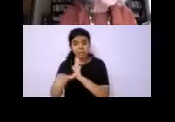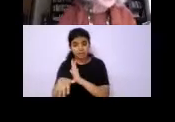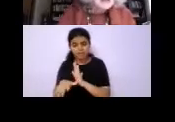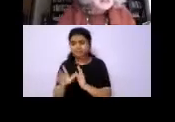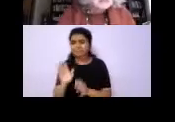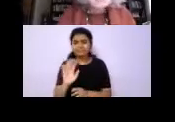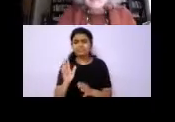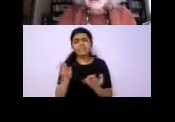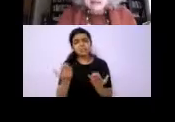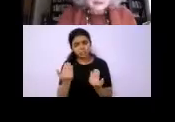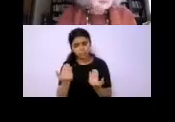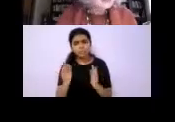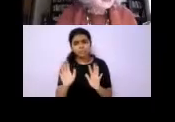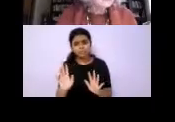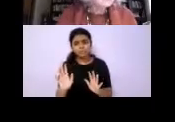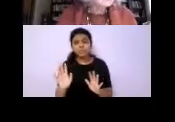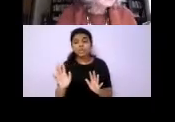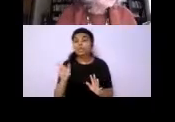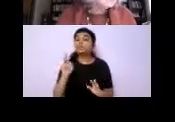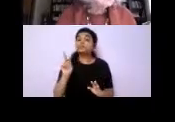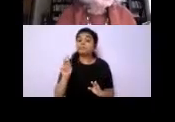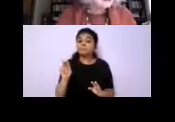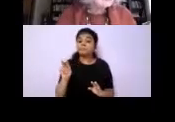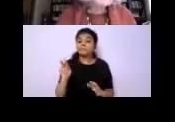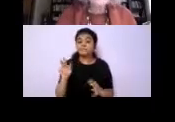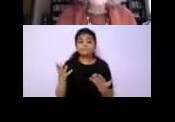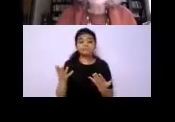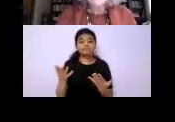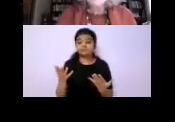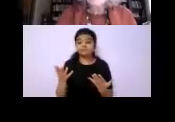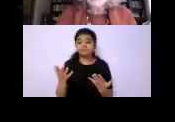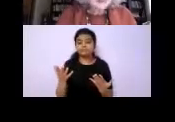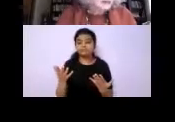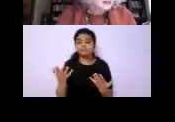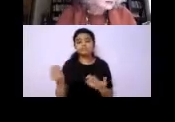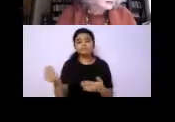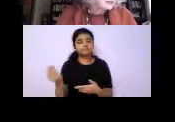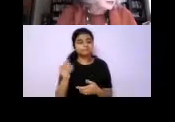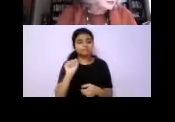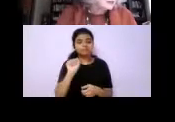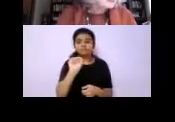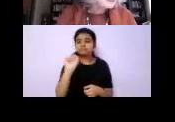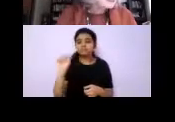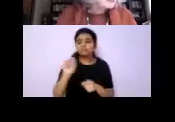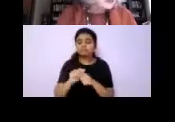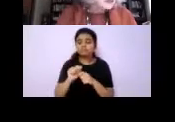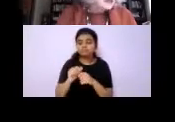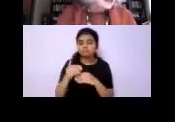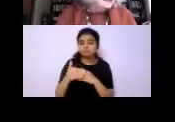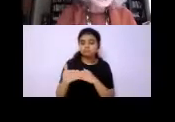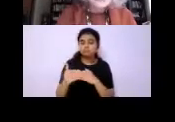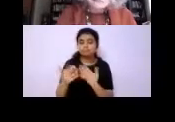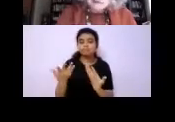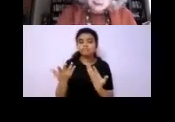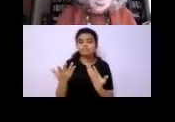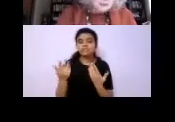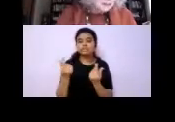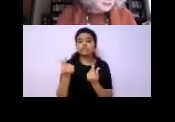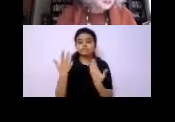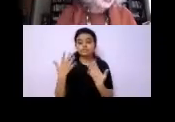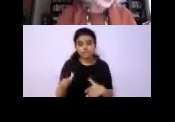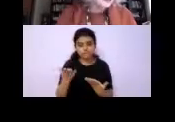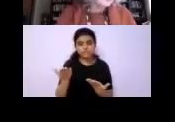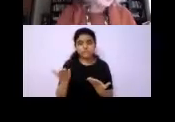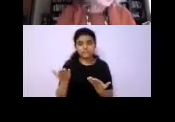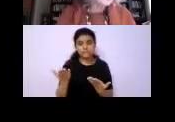for them, meaningless tasks take the place of more fulfilling activities. It's an especially